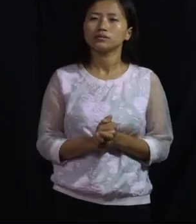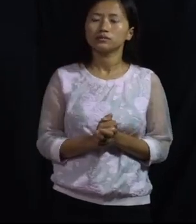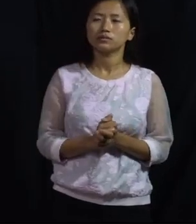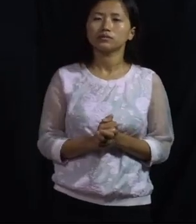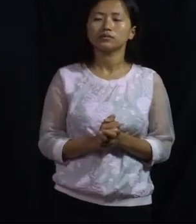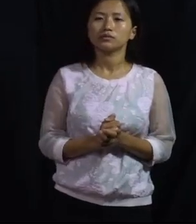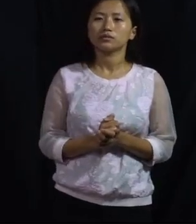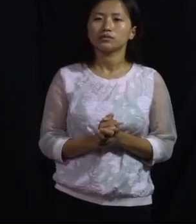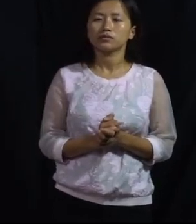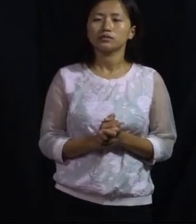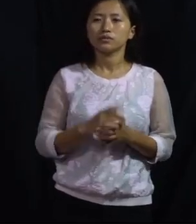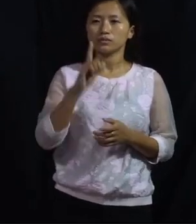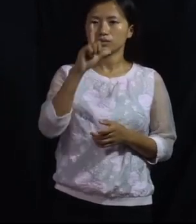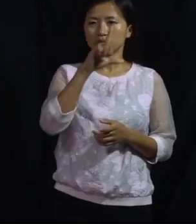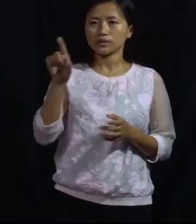is